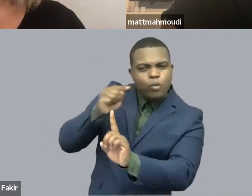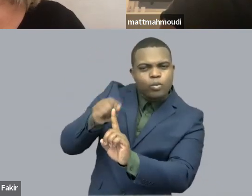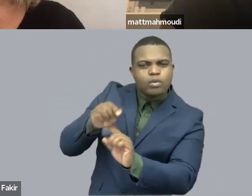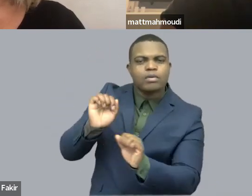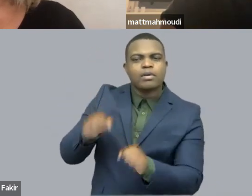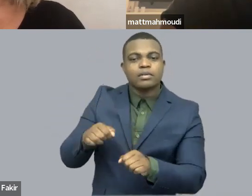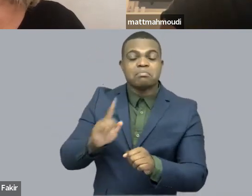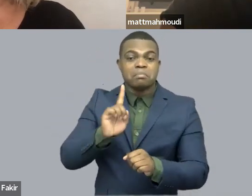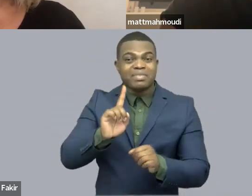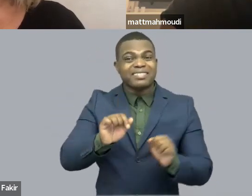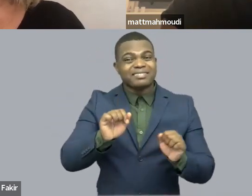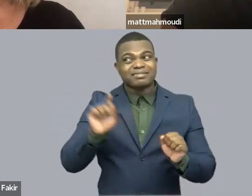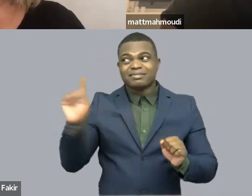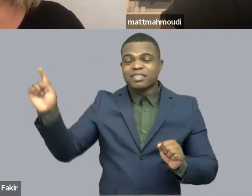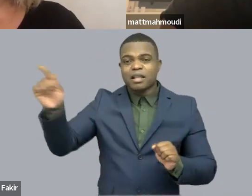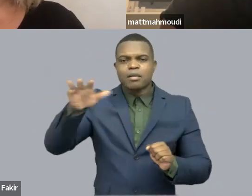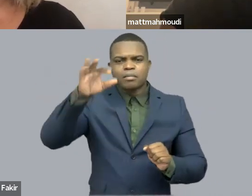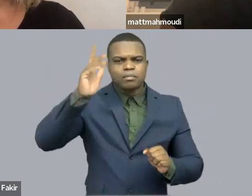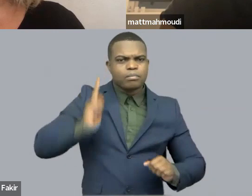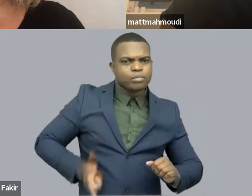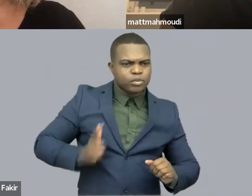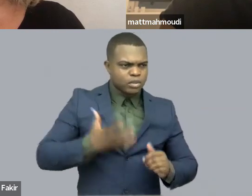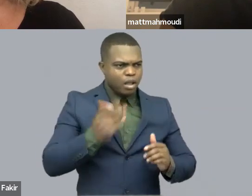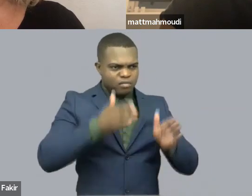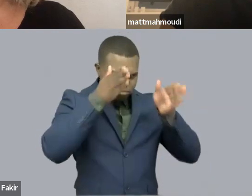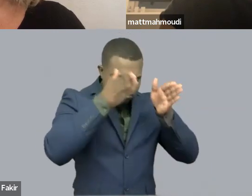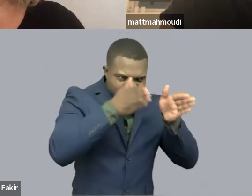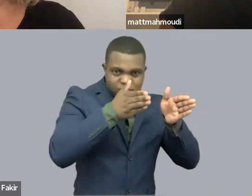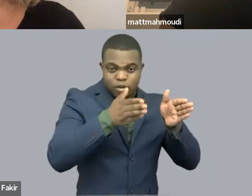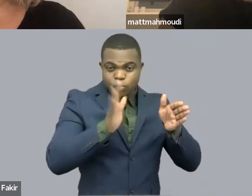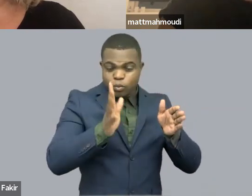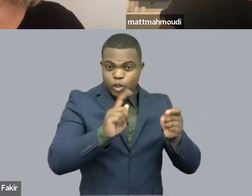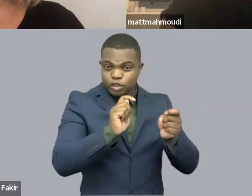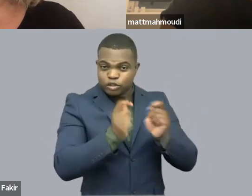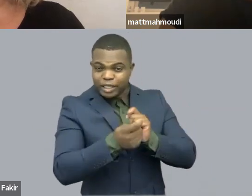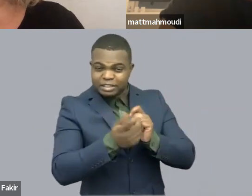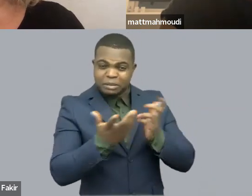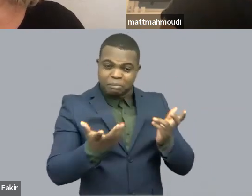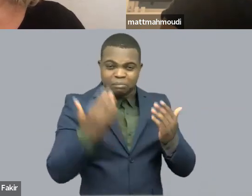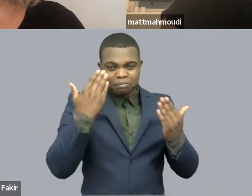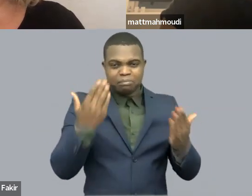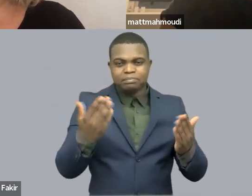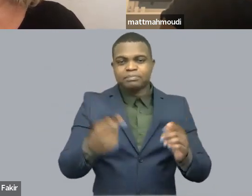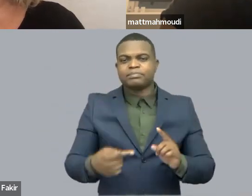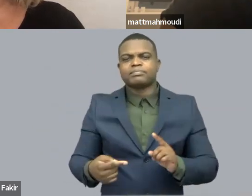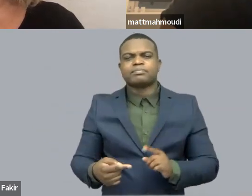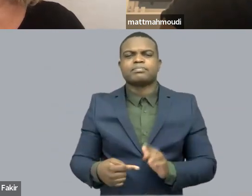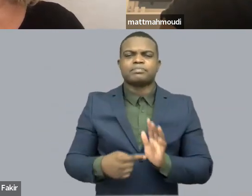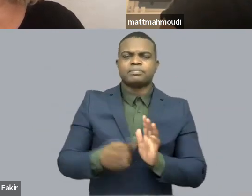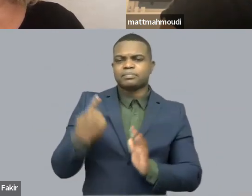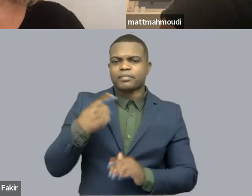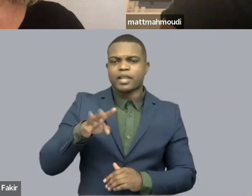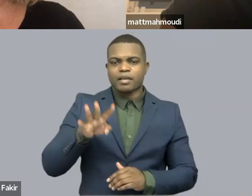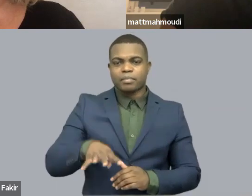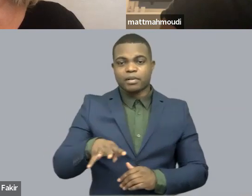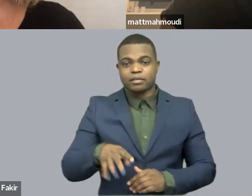the disposal of these same officers that are potentially acting in discriminatory ways. Now, there are other cities in which this is playing out.